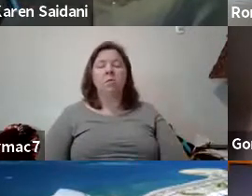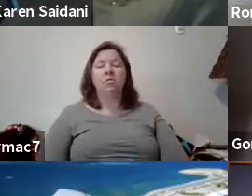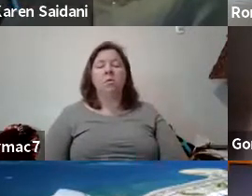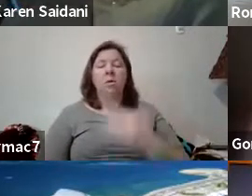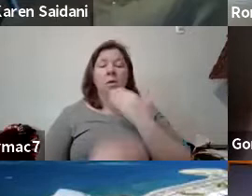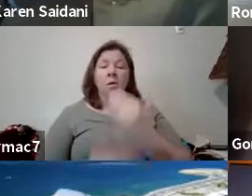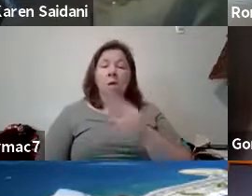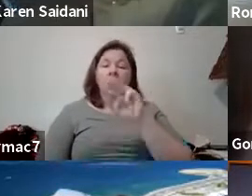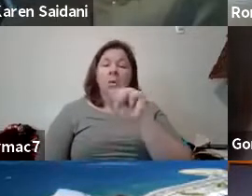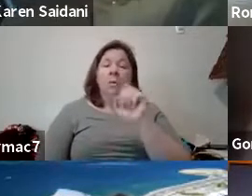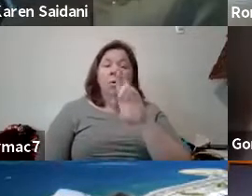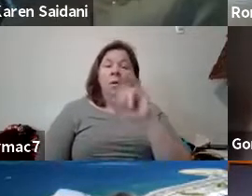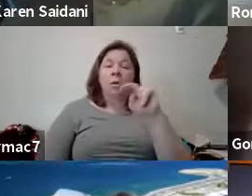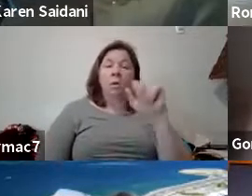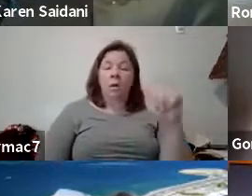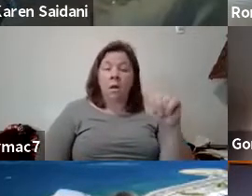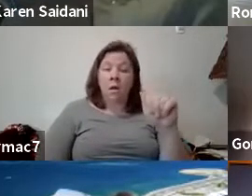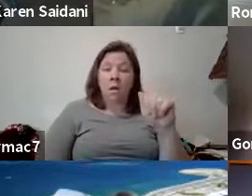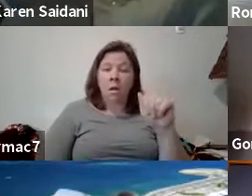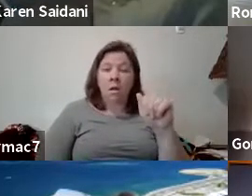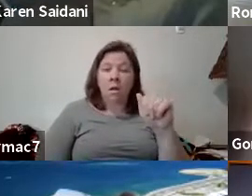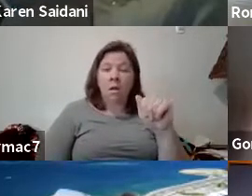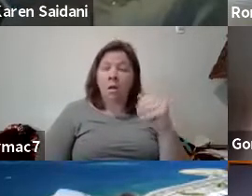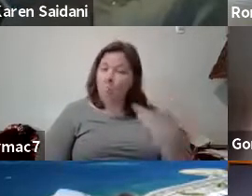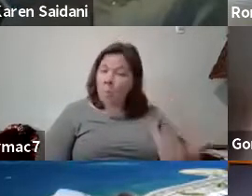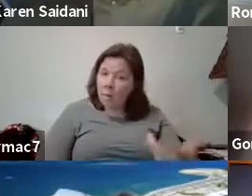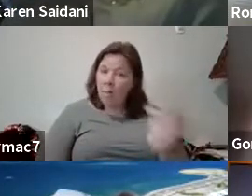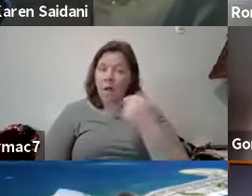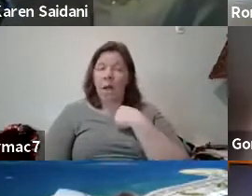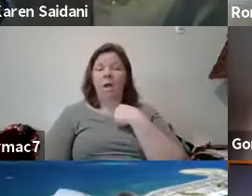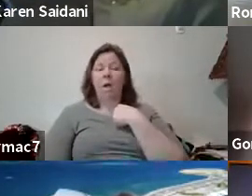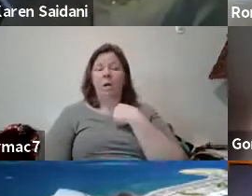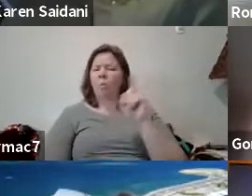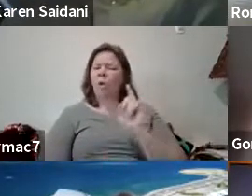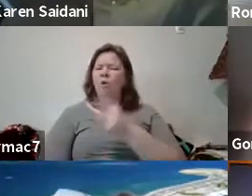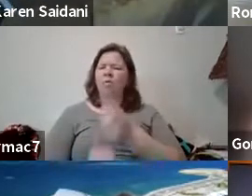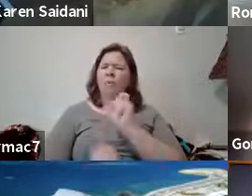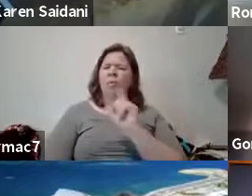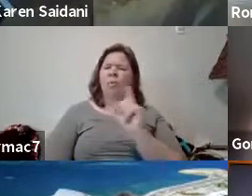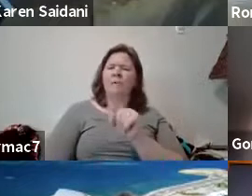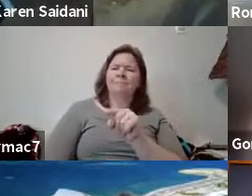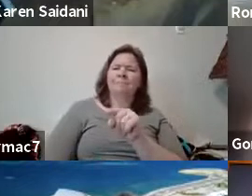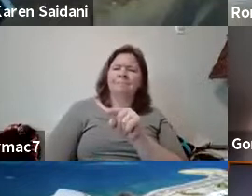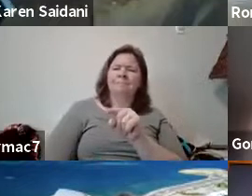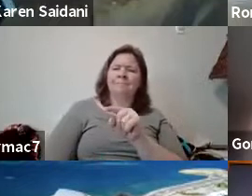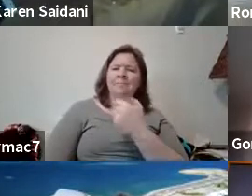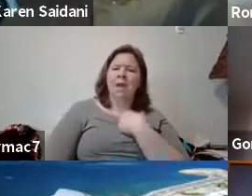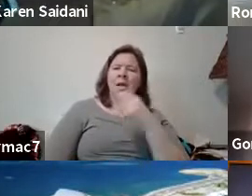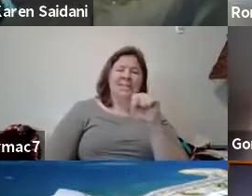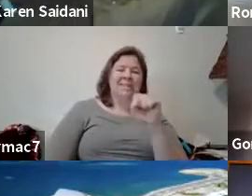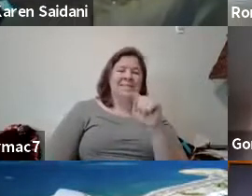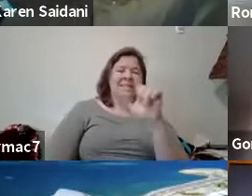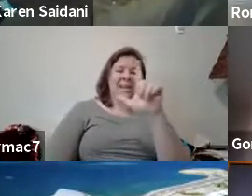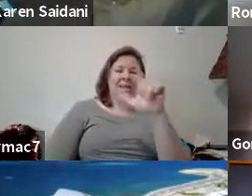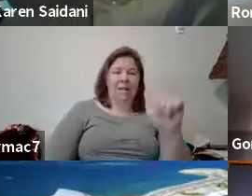much. Pleasure. Well, Firstly, tell us where you're from. Where are you from, Stella? I'm